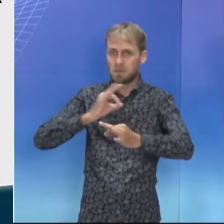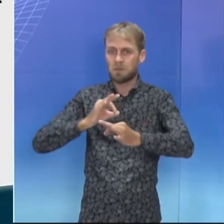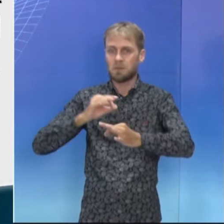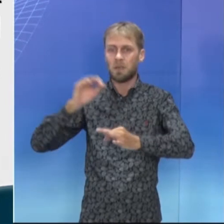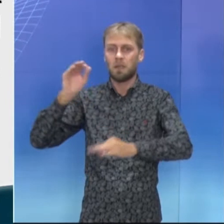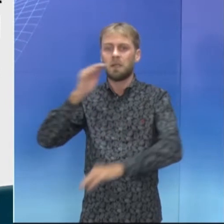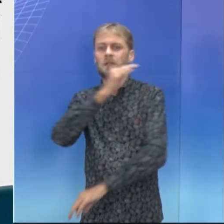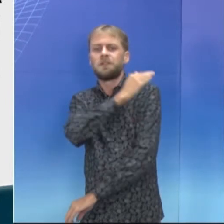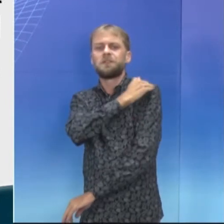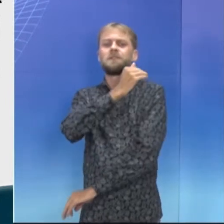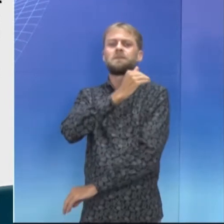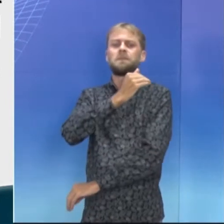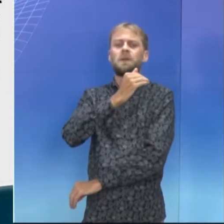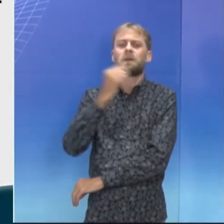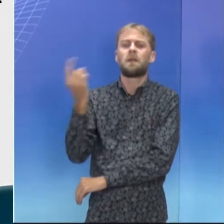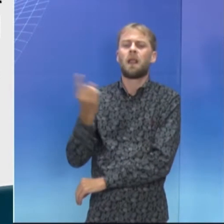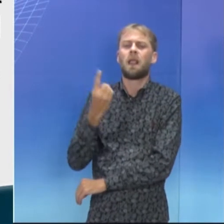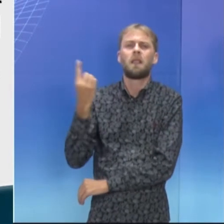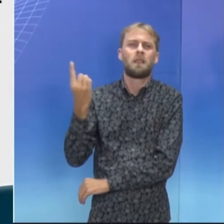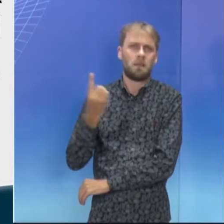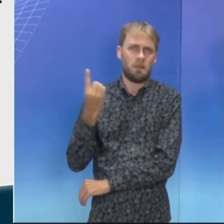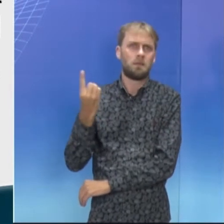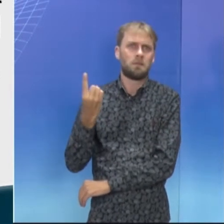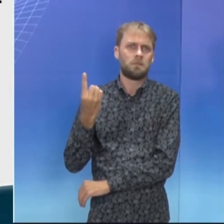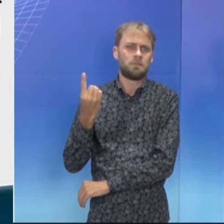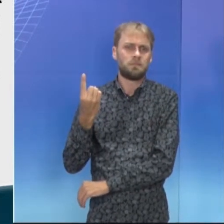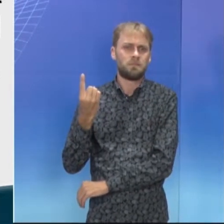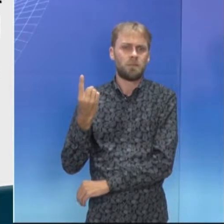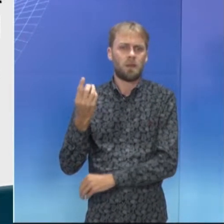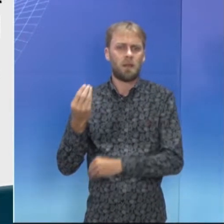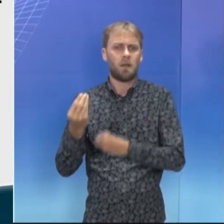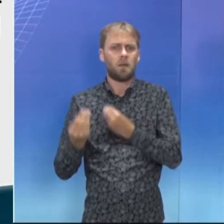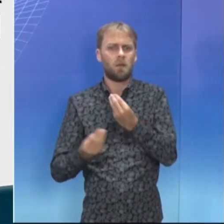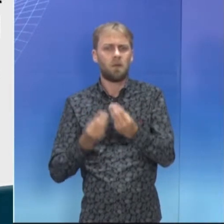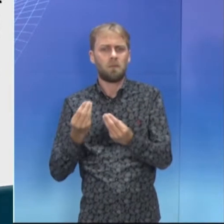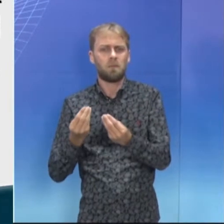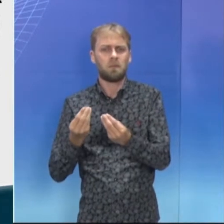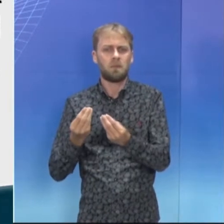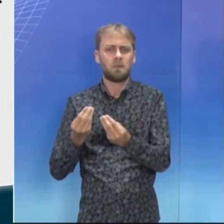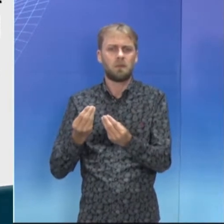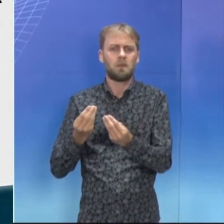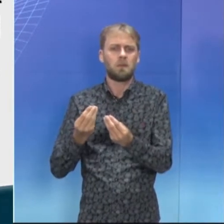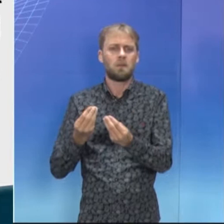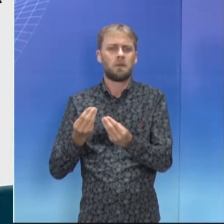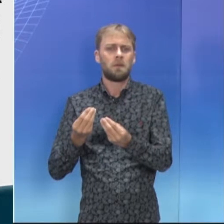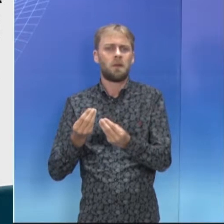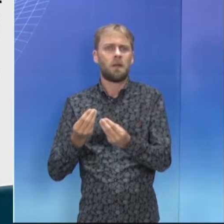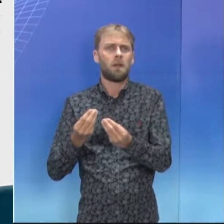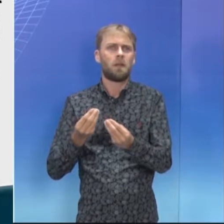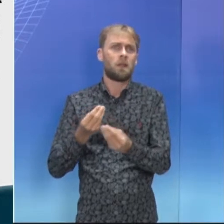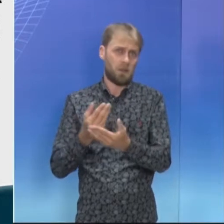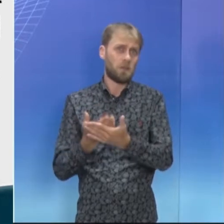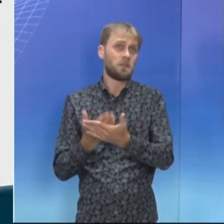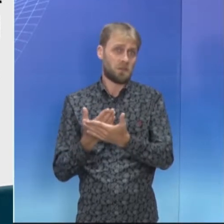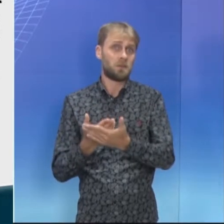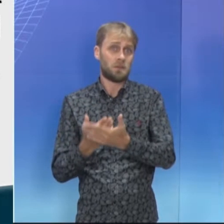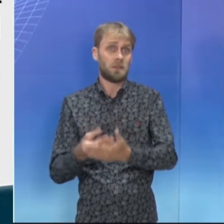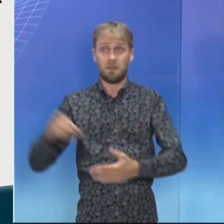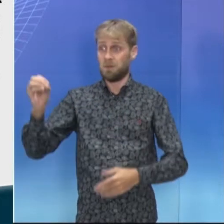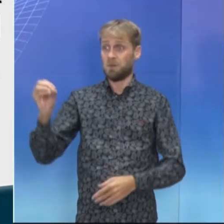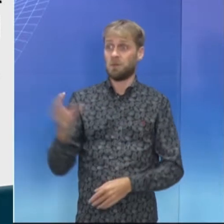Single Intelligence Accounts Apprenticeship SHAM will enable students with suitable